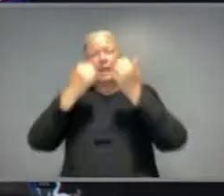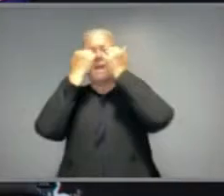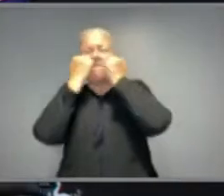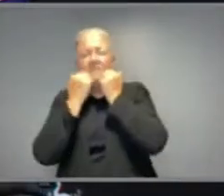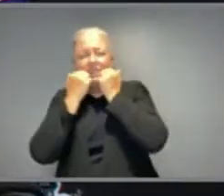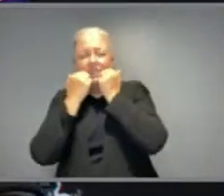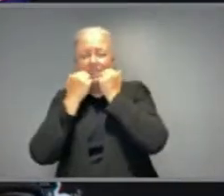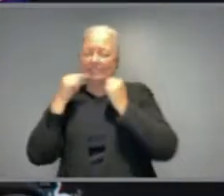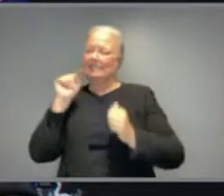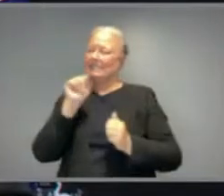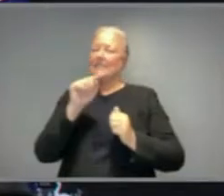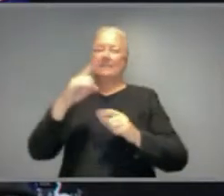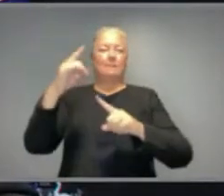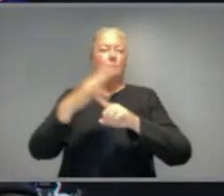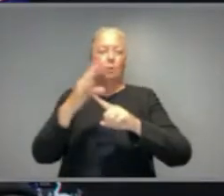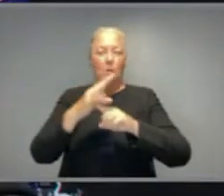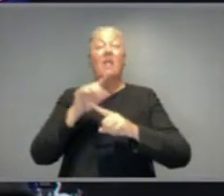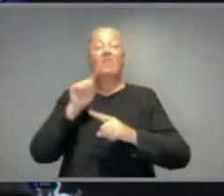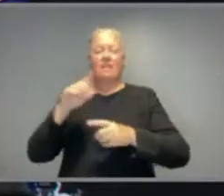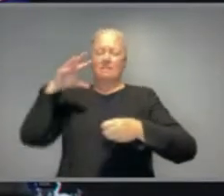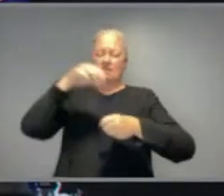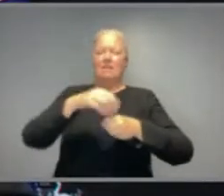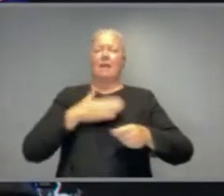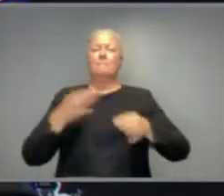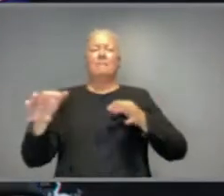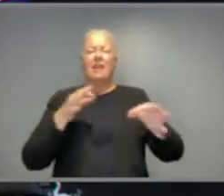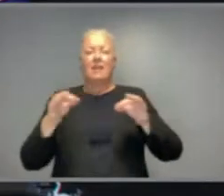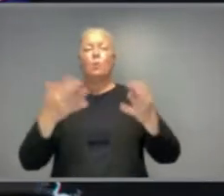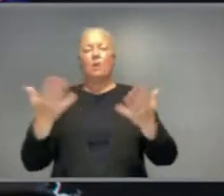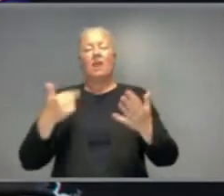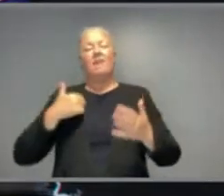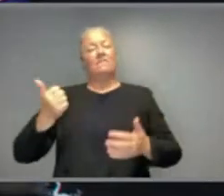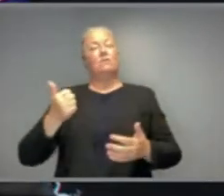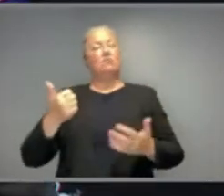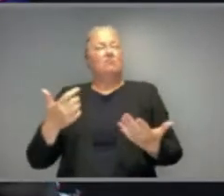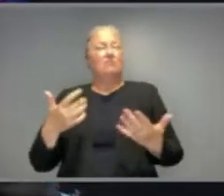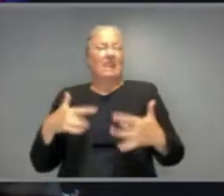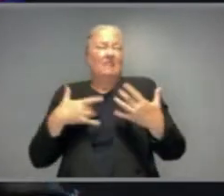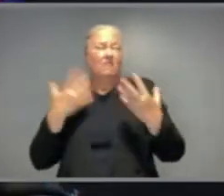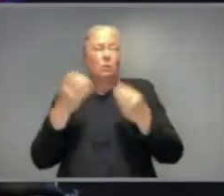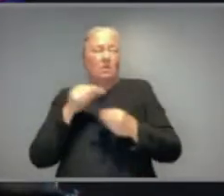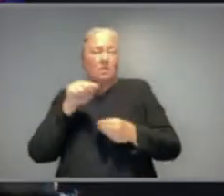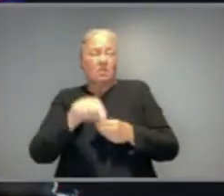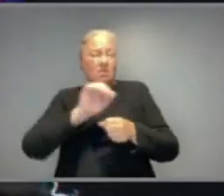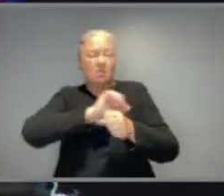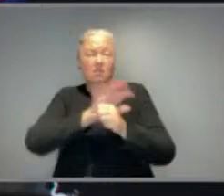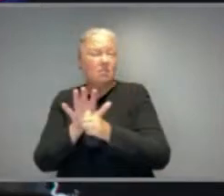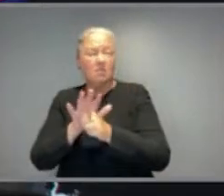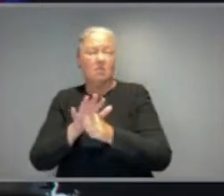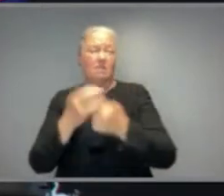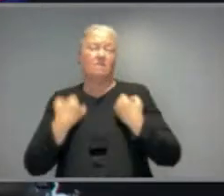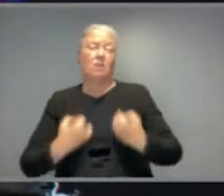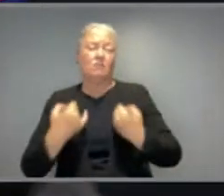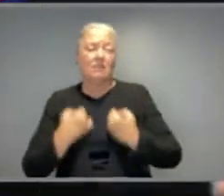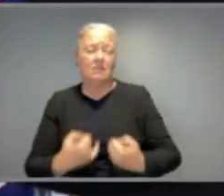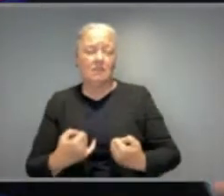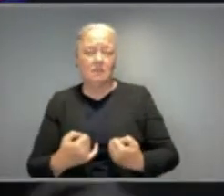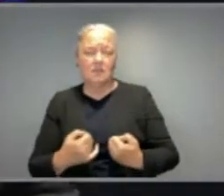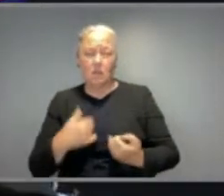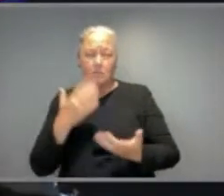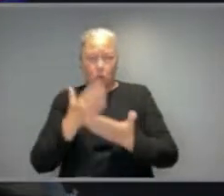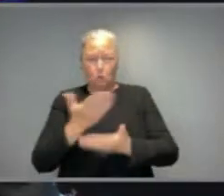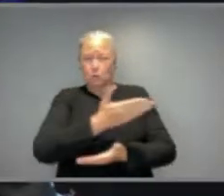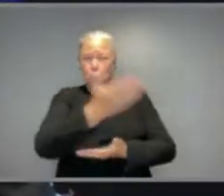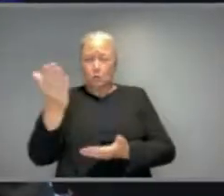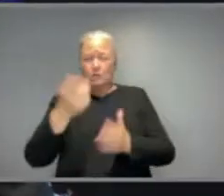our national plan to living with this virus. And of course, all Australians would expect Premiers, Chief Ministers and a